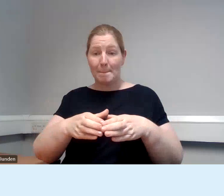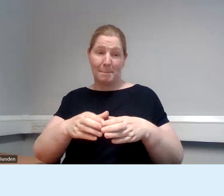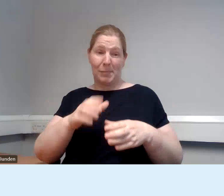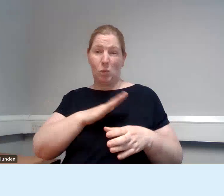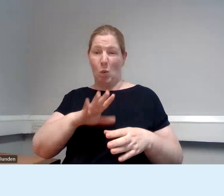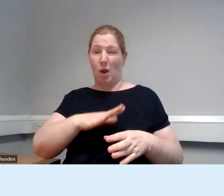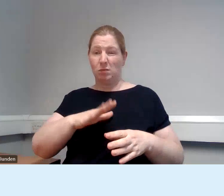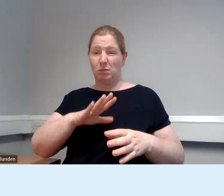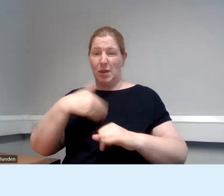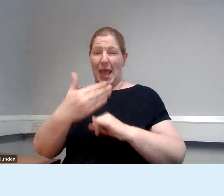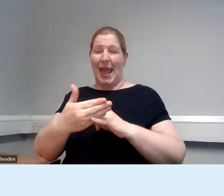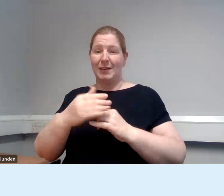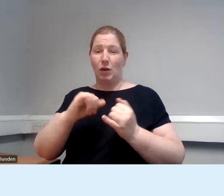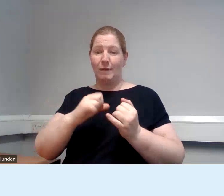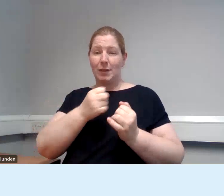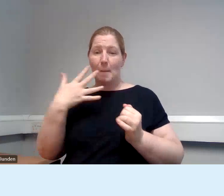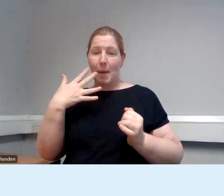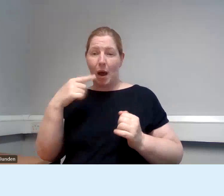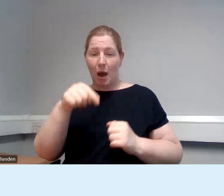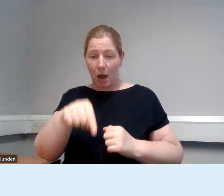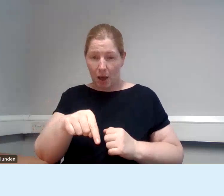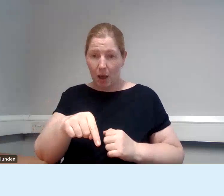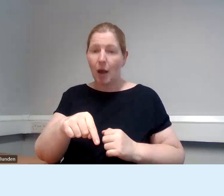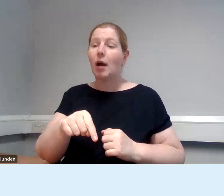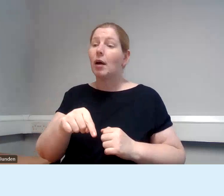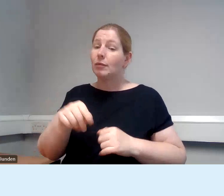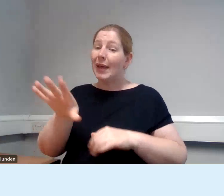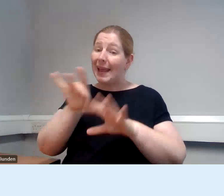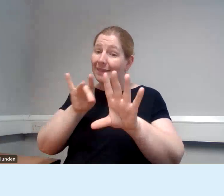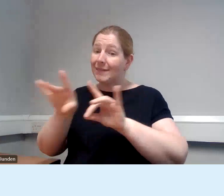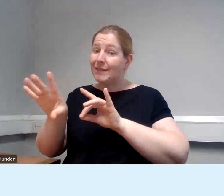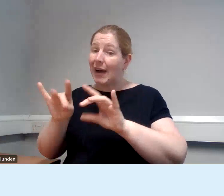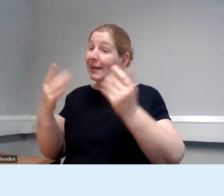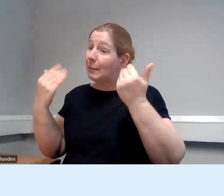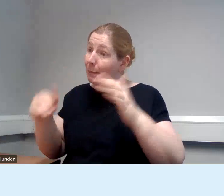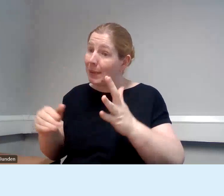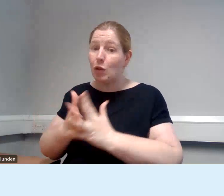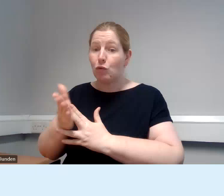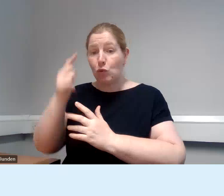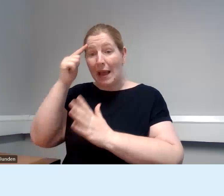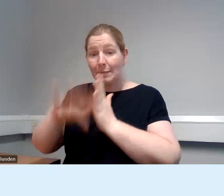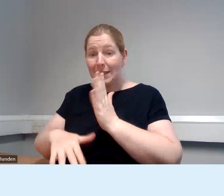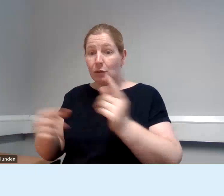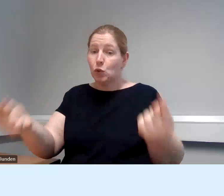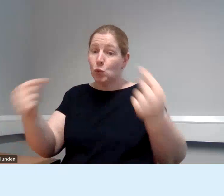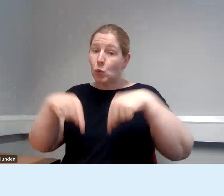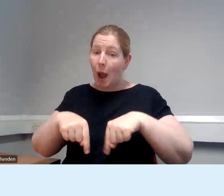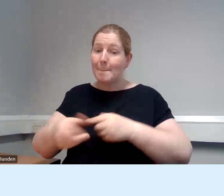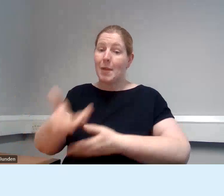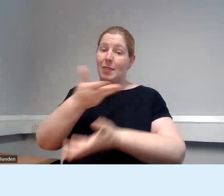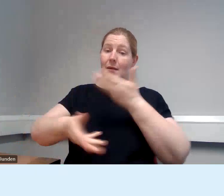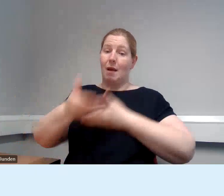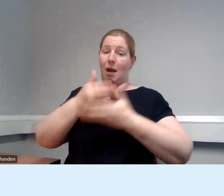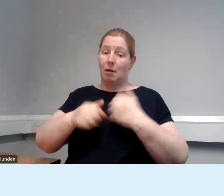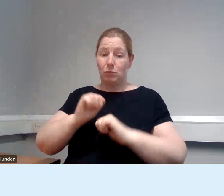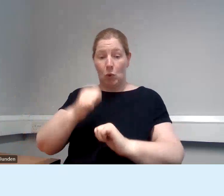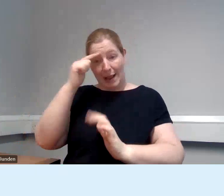hopefully posting some information around those and inviting patients that have been on the virtual ward to come and tell us about those experiences